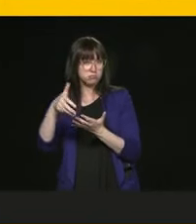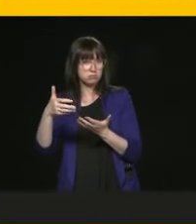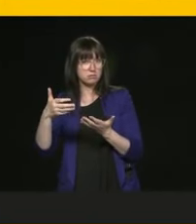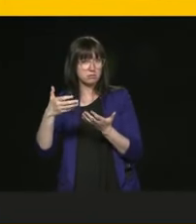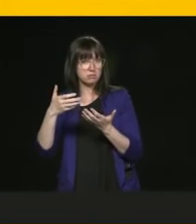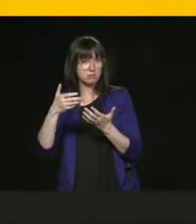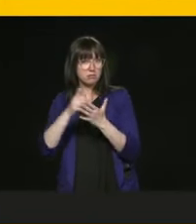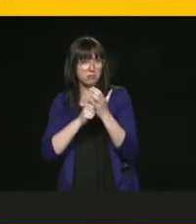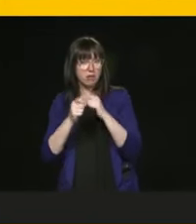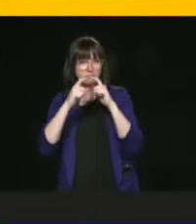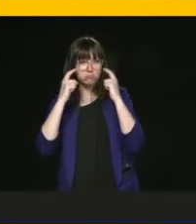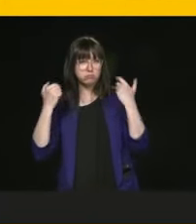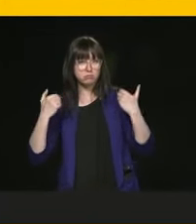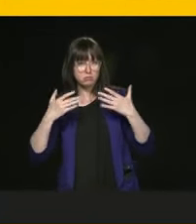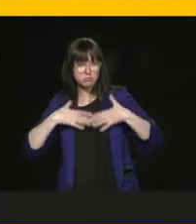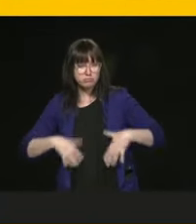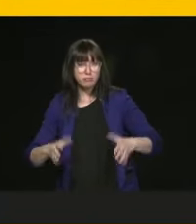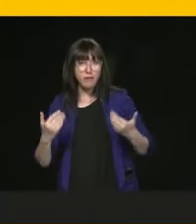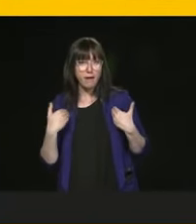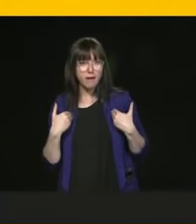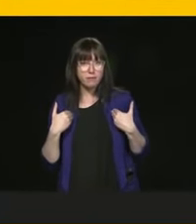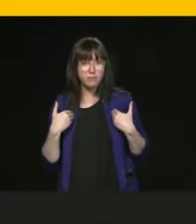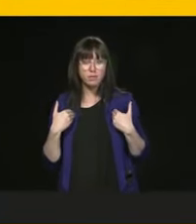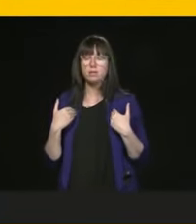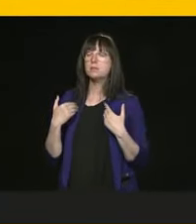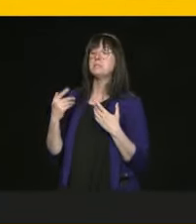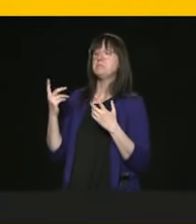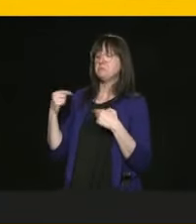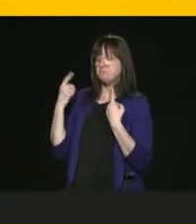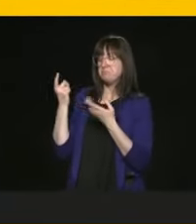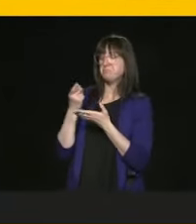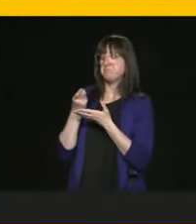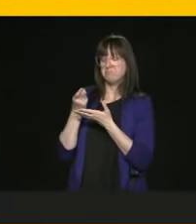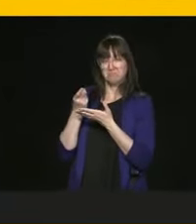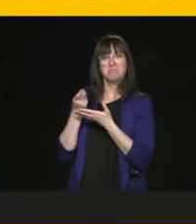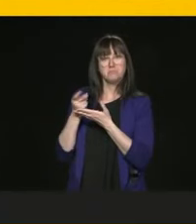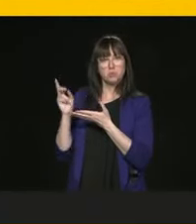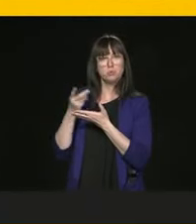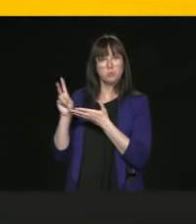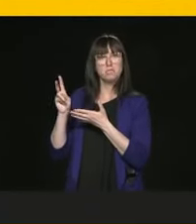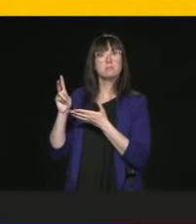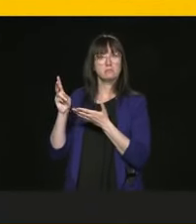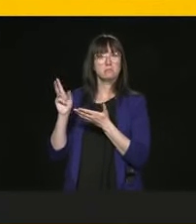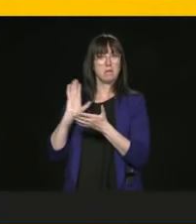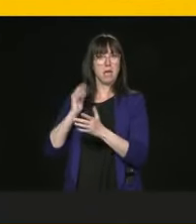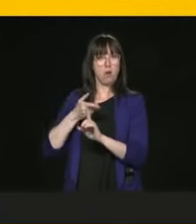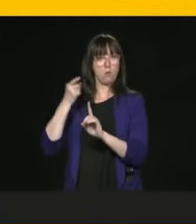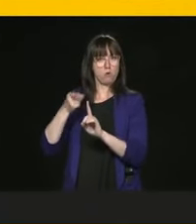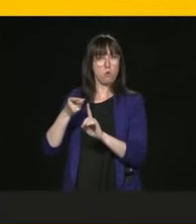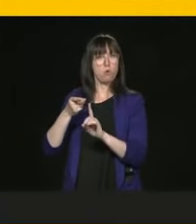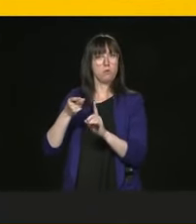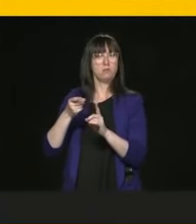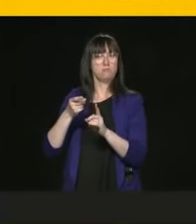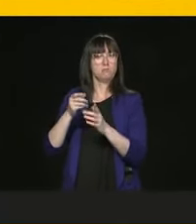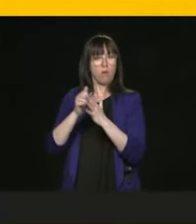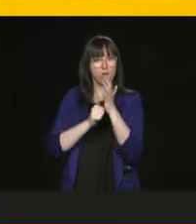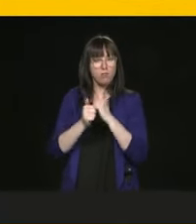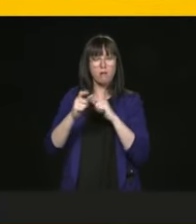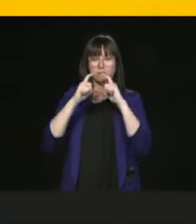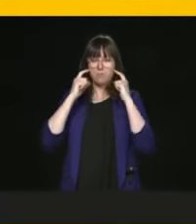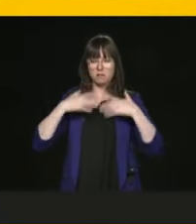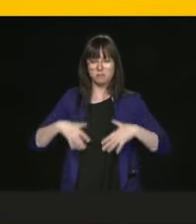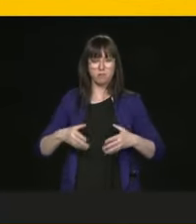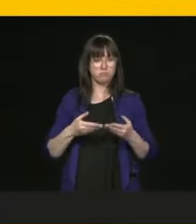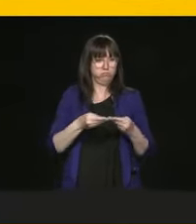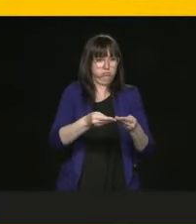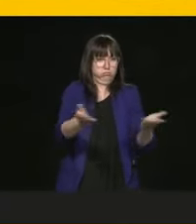been focused on delivering PPE to the provinces, on delivering the